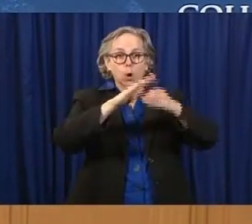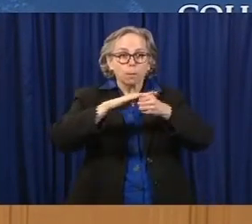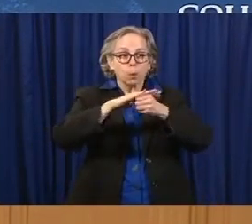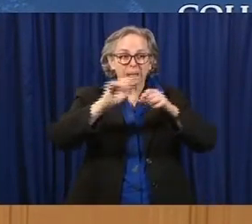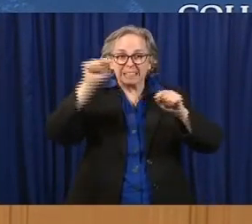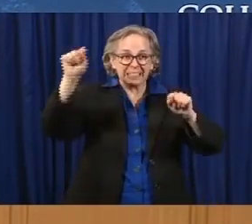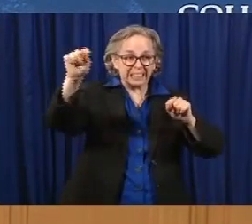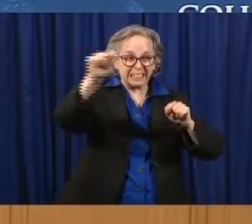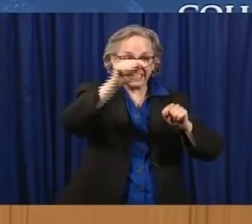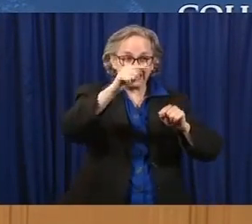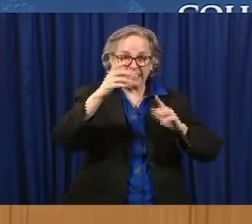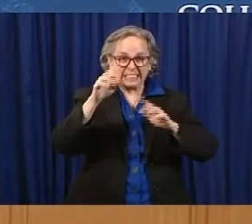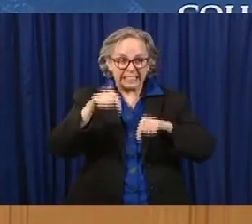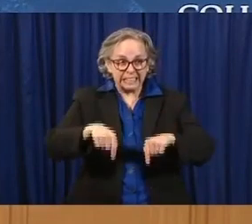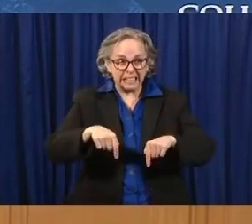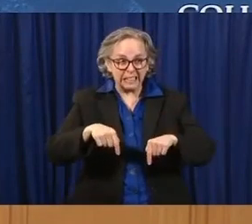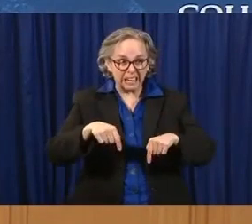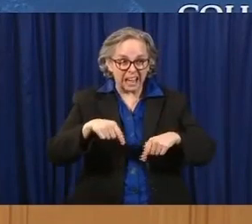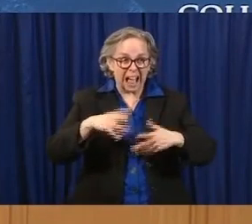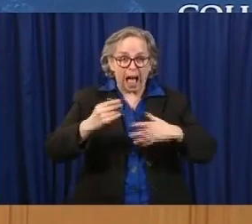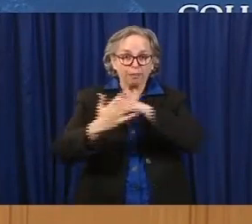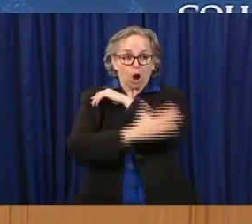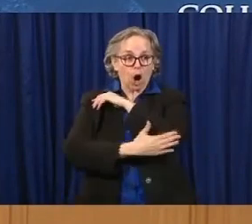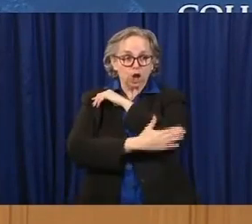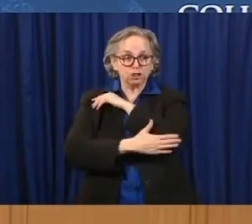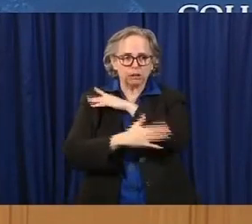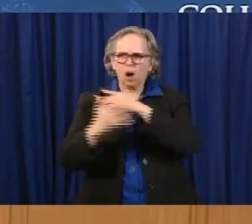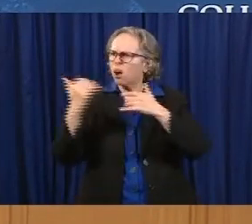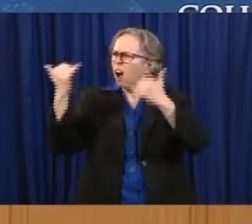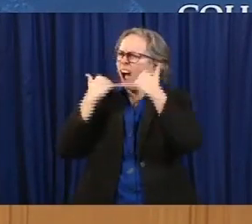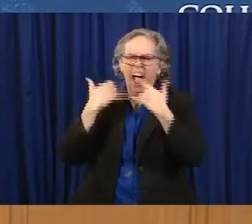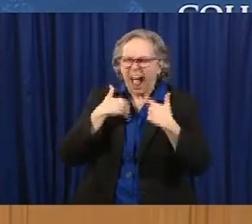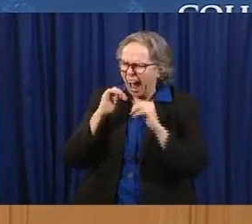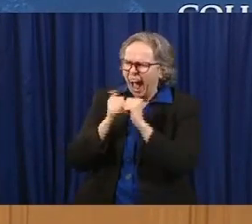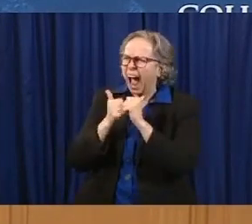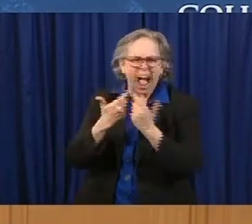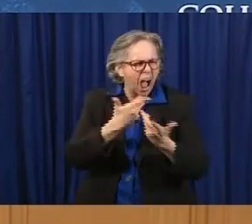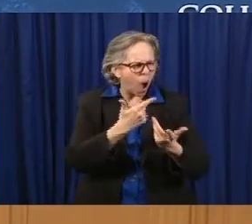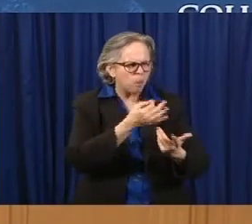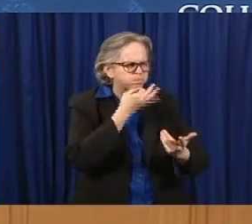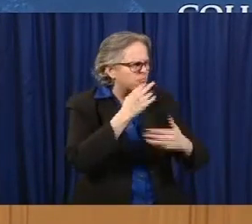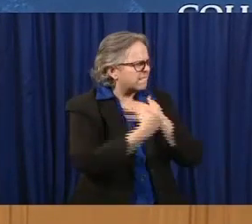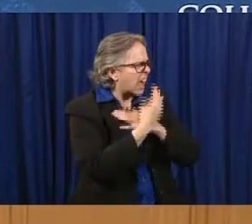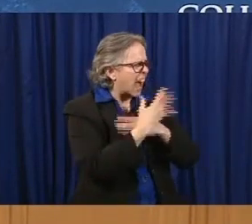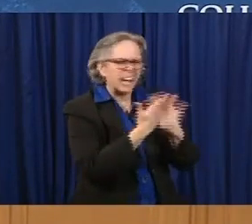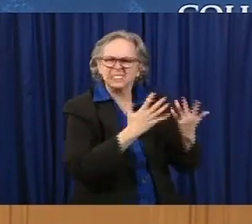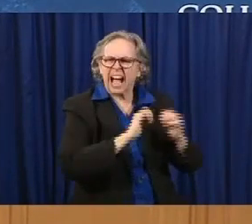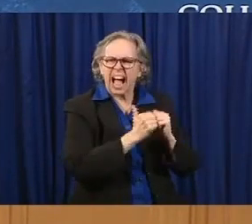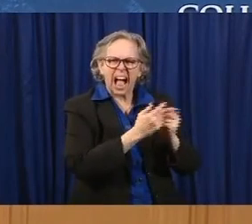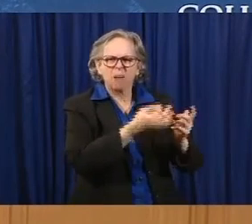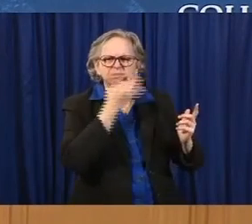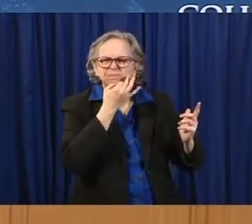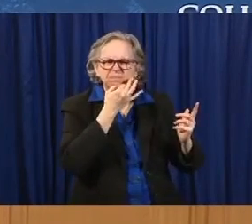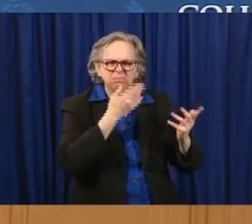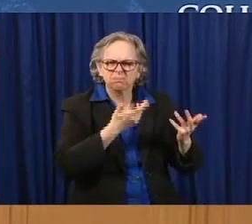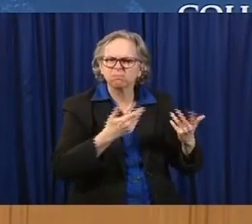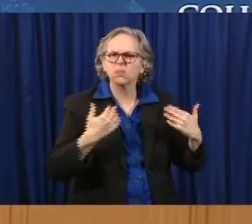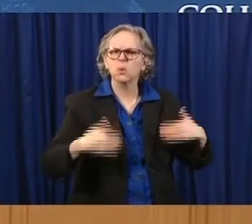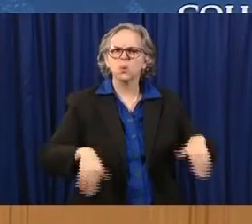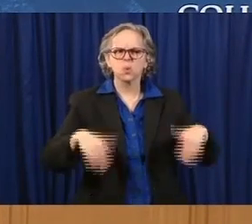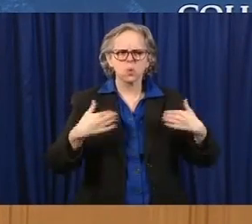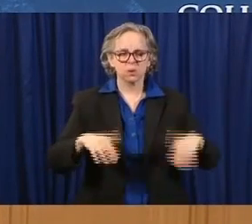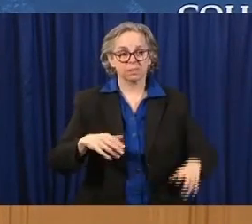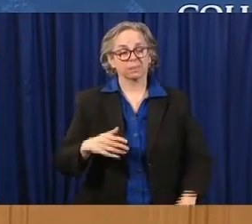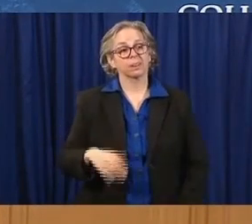this. And it's the incredible leadership of Ohio Health and Ohio State, Carmel And we are